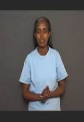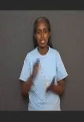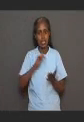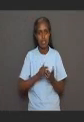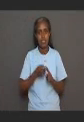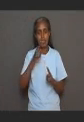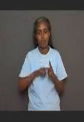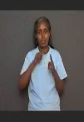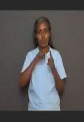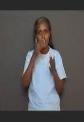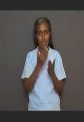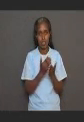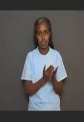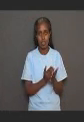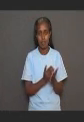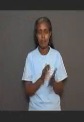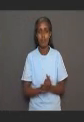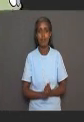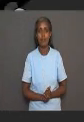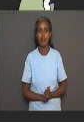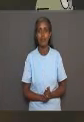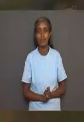Let's get back to our lesson.